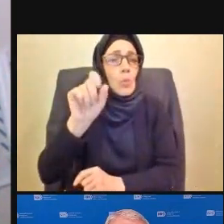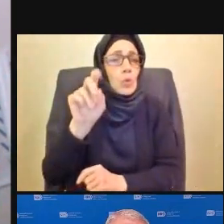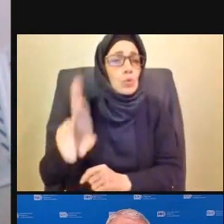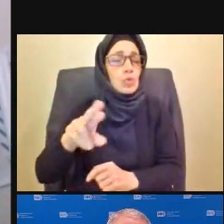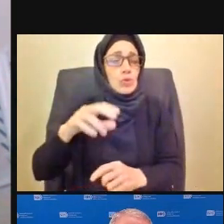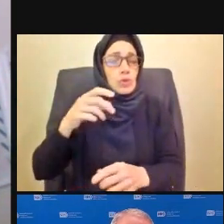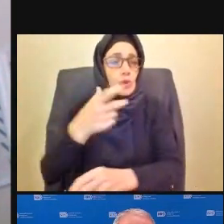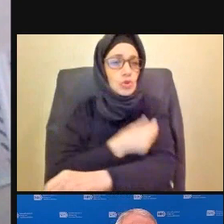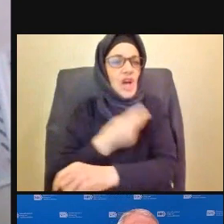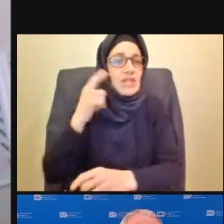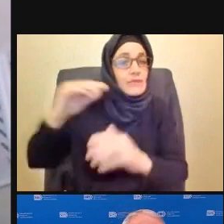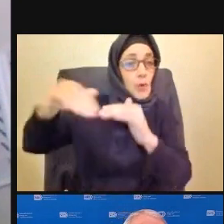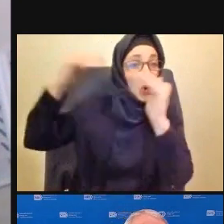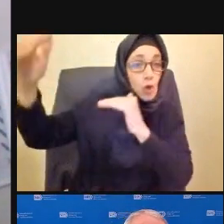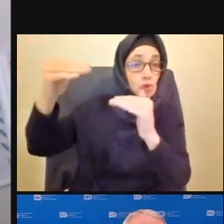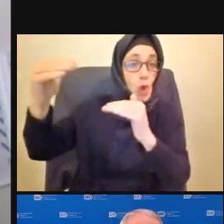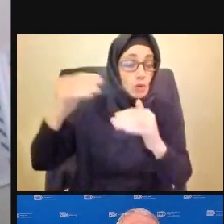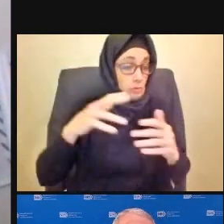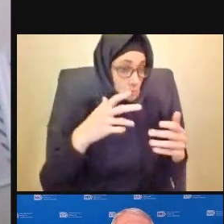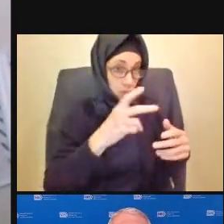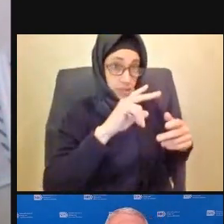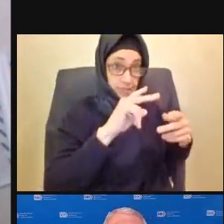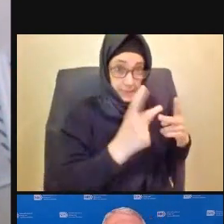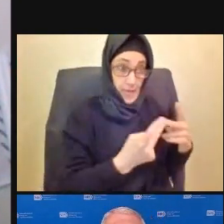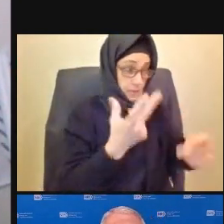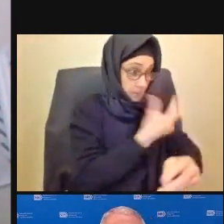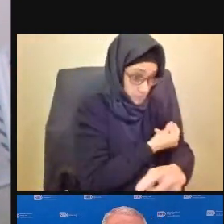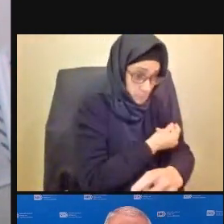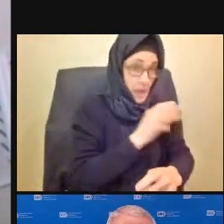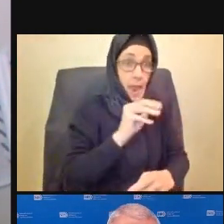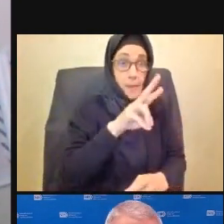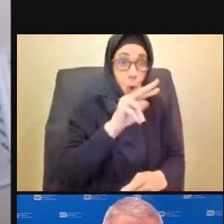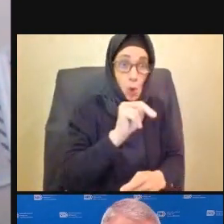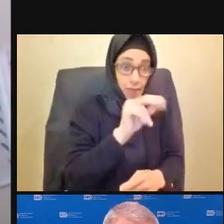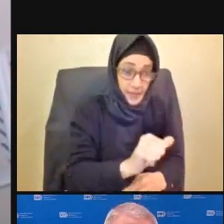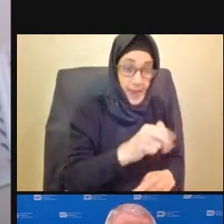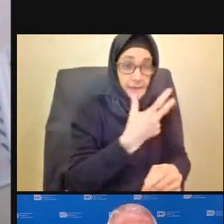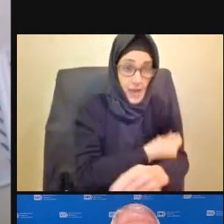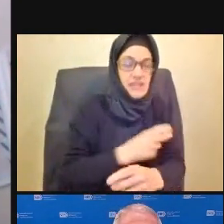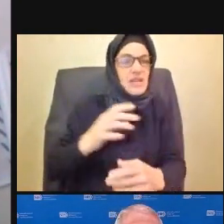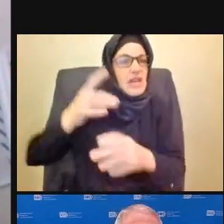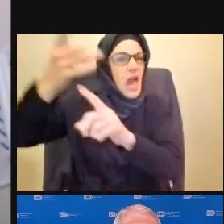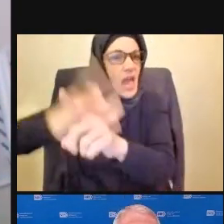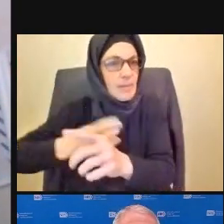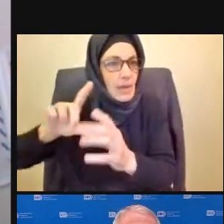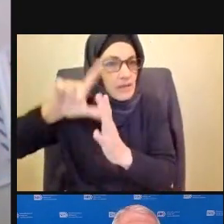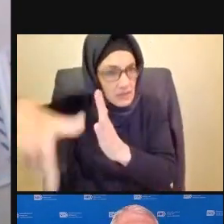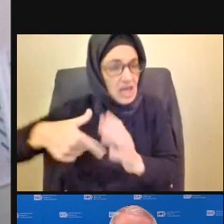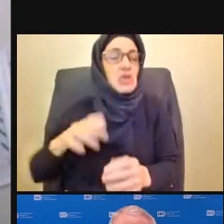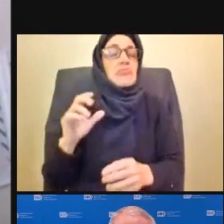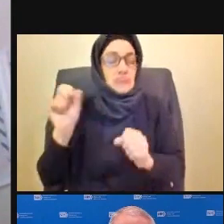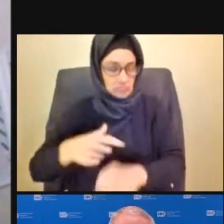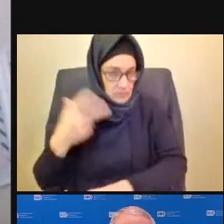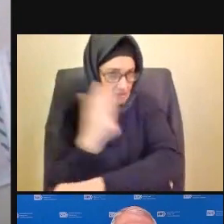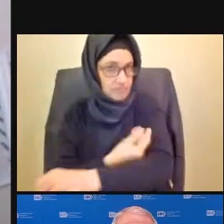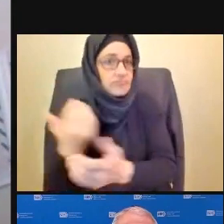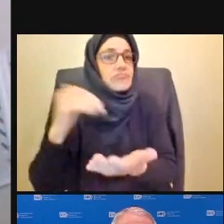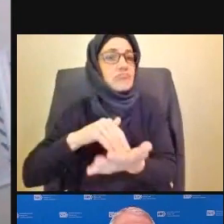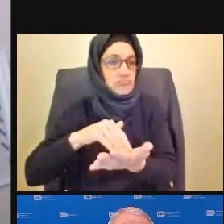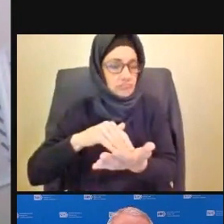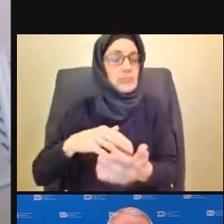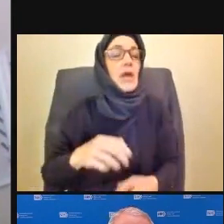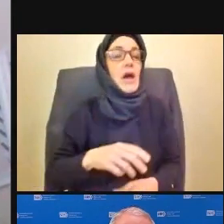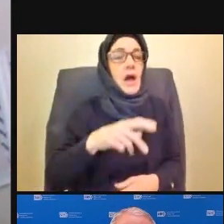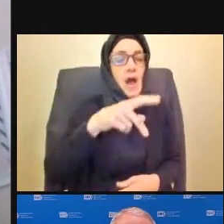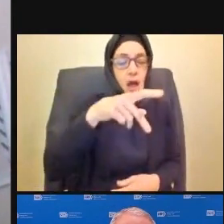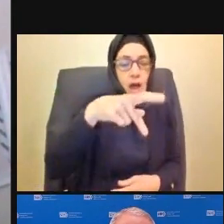8 months after they received their second dose of an mRNA vaccine, such as the Pfizer, BioNTech, or Moderna. How do children aged 12